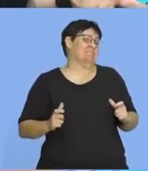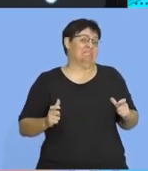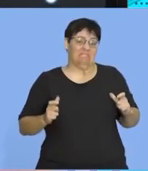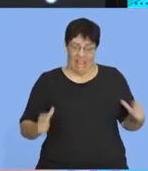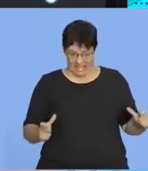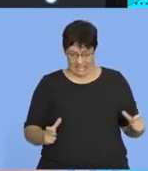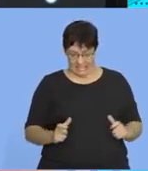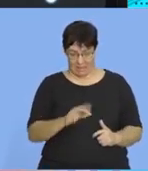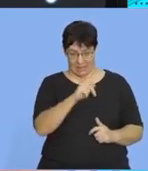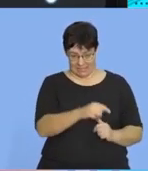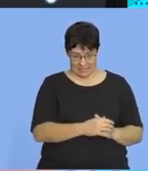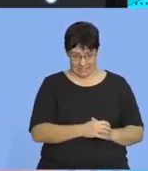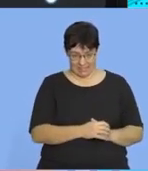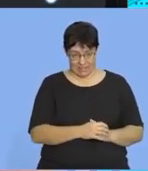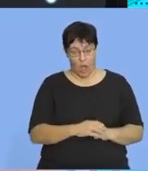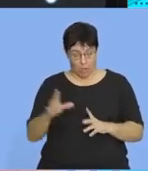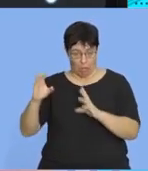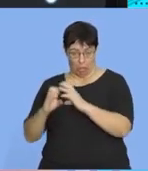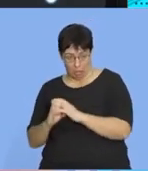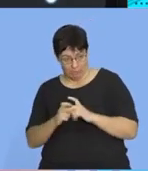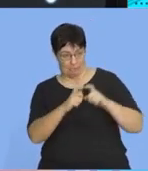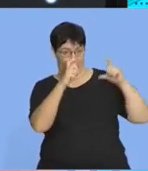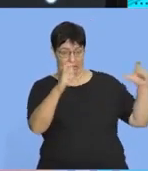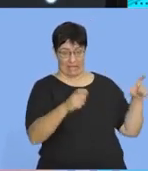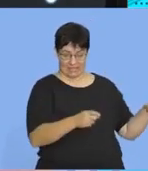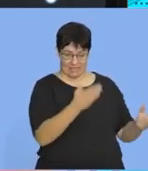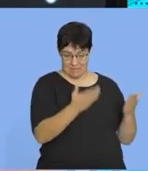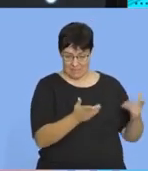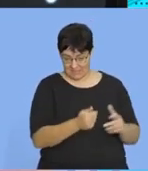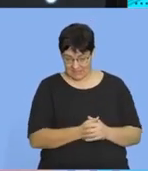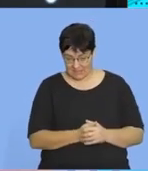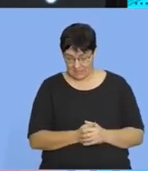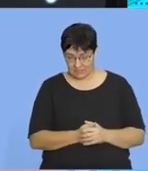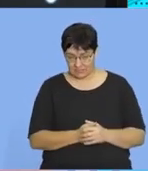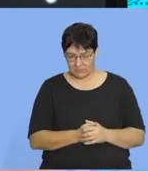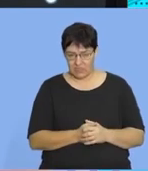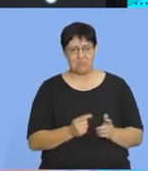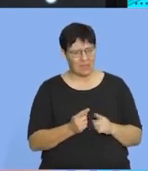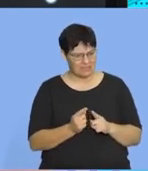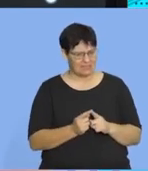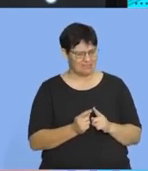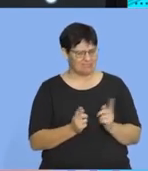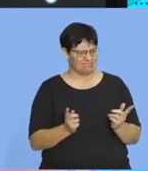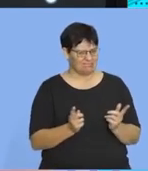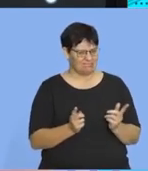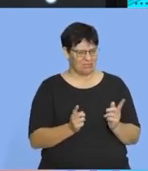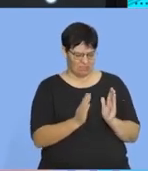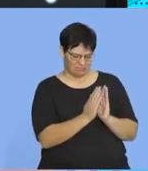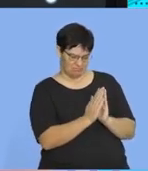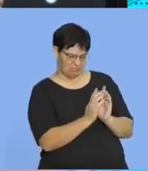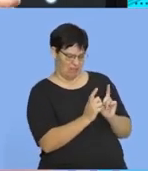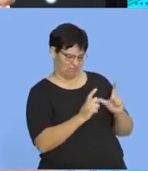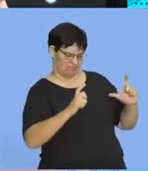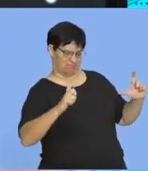planet. It's much bigger than the Earth from a mass point of view. But it's also got quite a long, bigger radius.